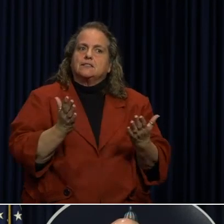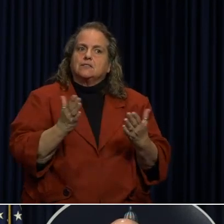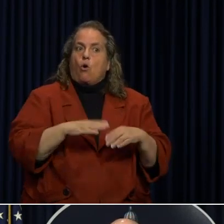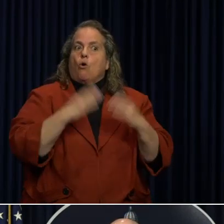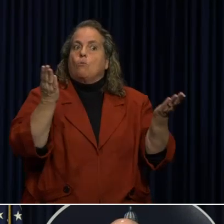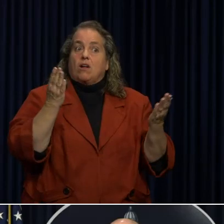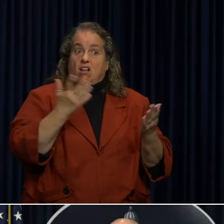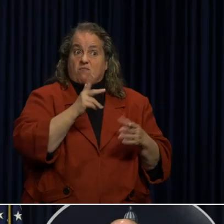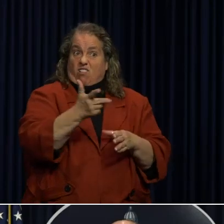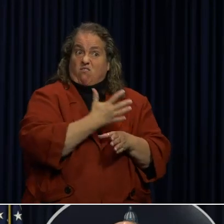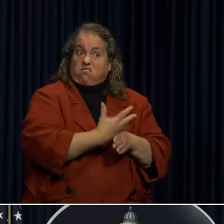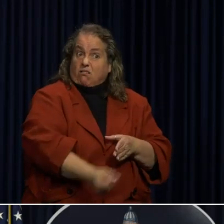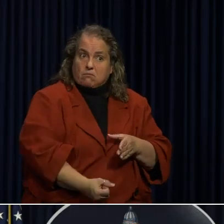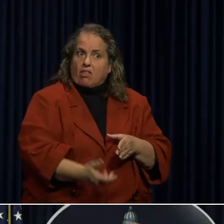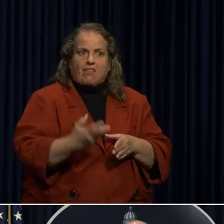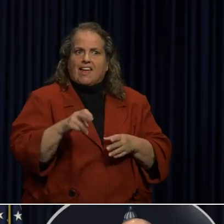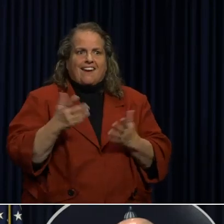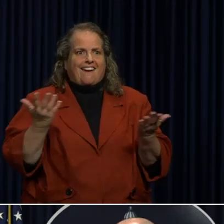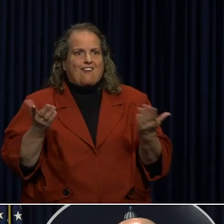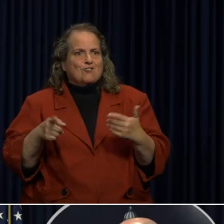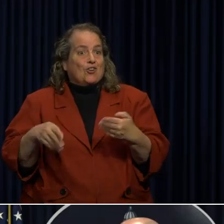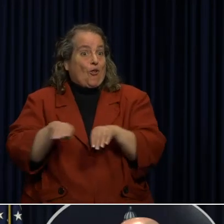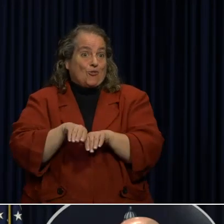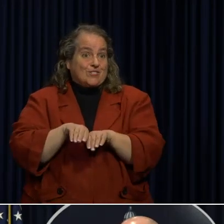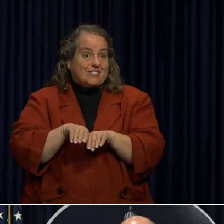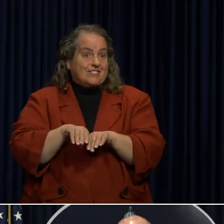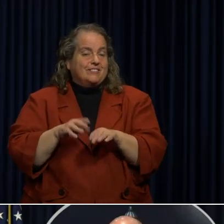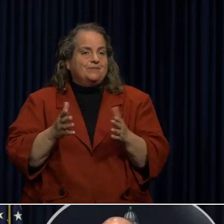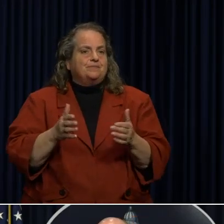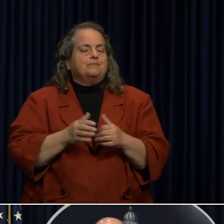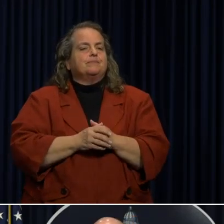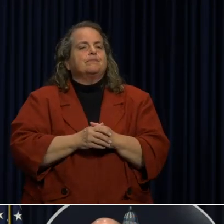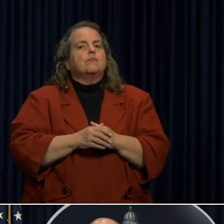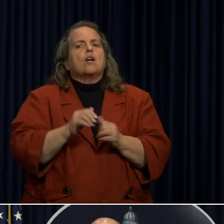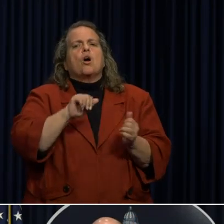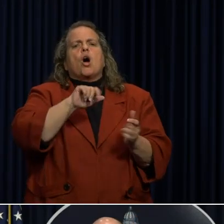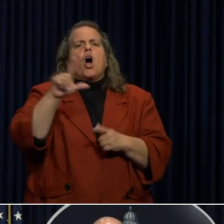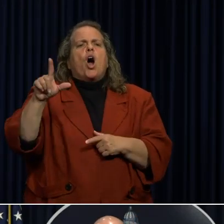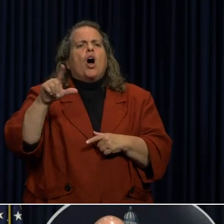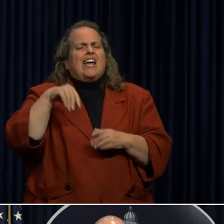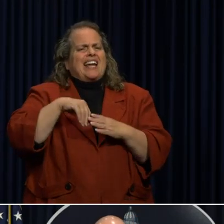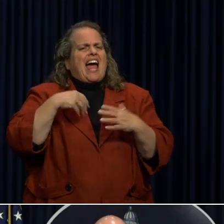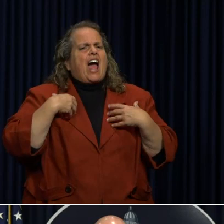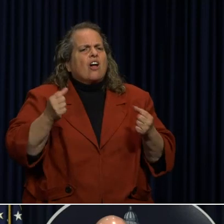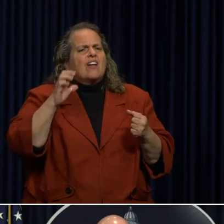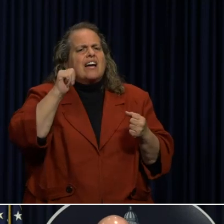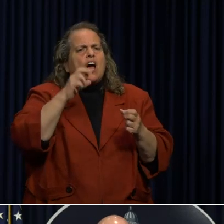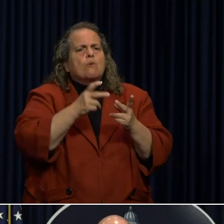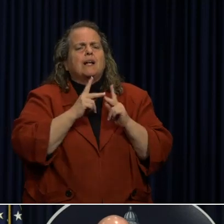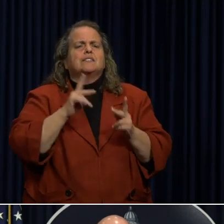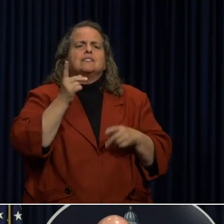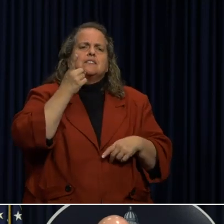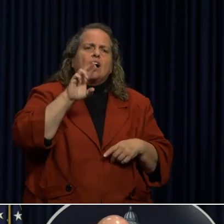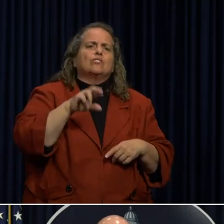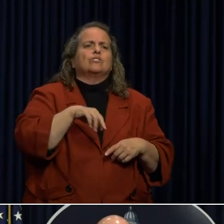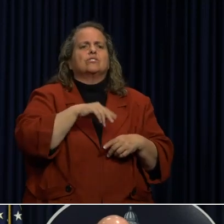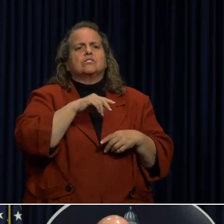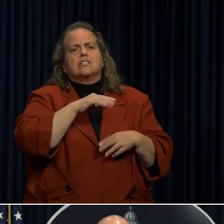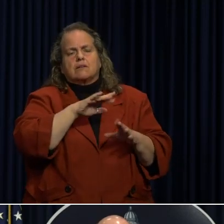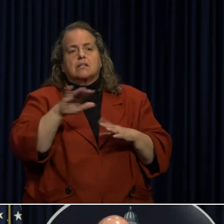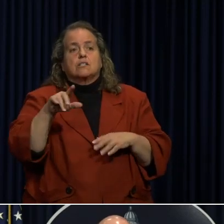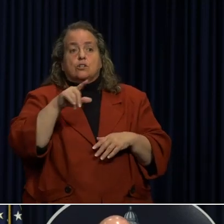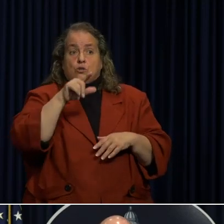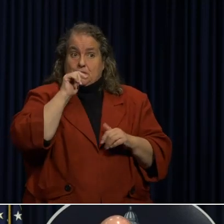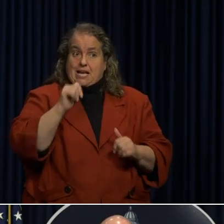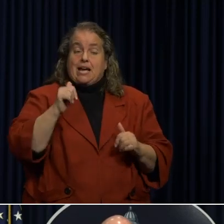James. In all of these healthcare settings, and in fact in the rest of our lives in other ways, but we'll come back to that on a different day, you